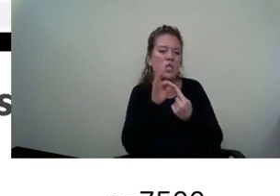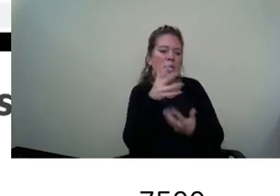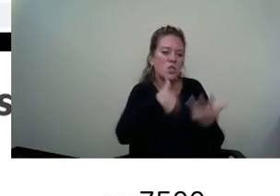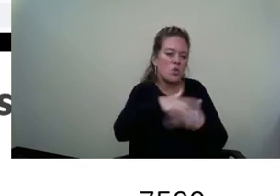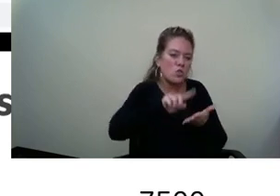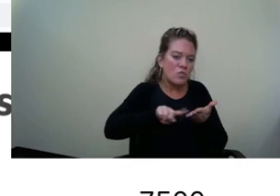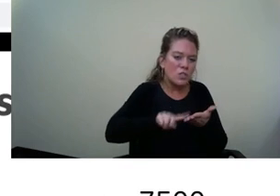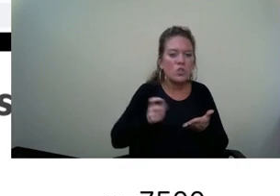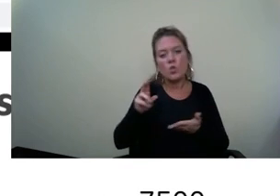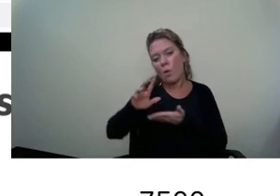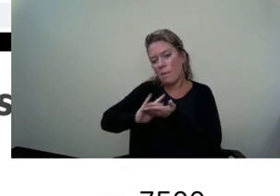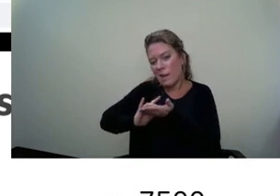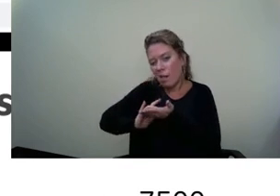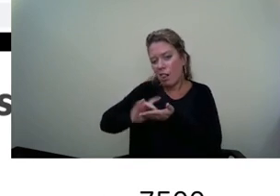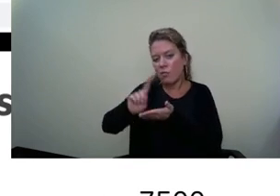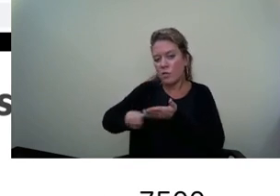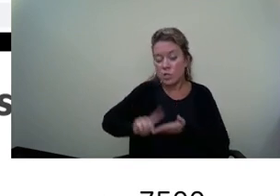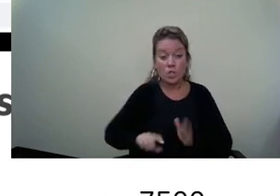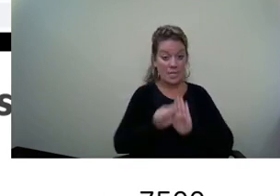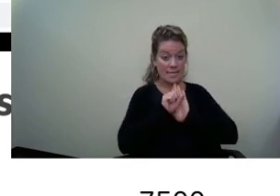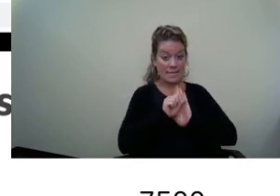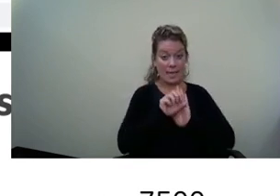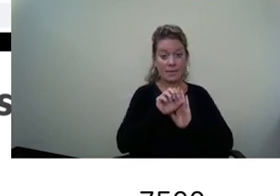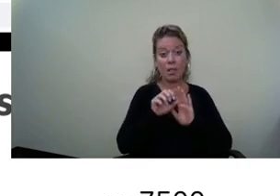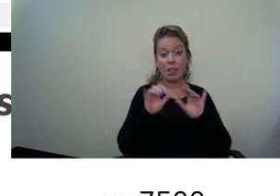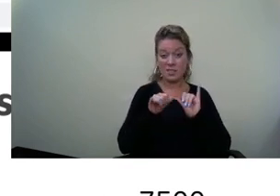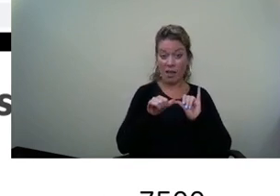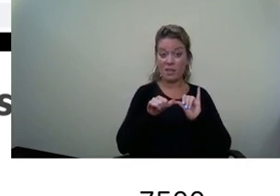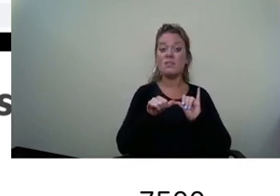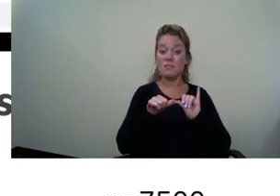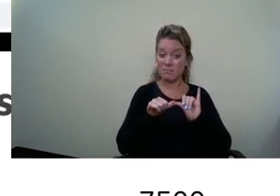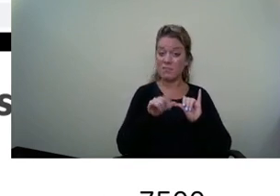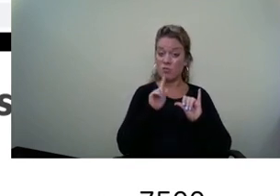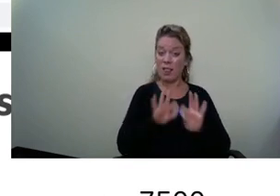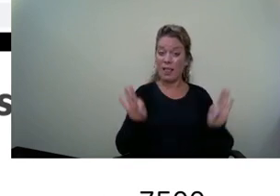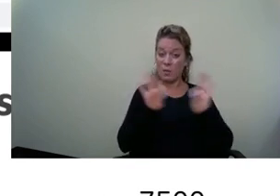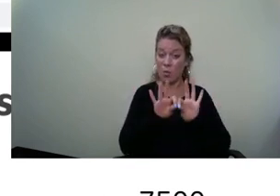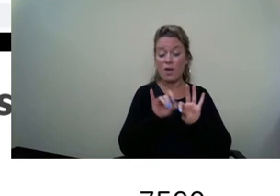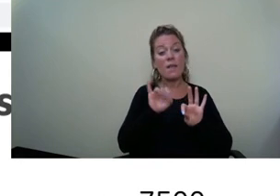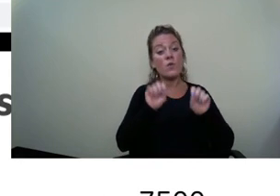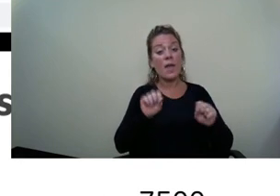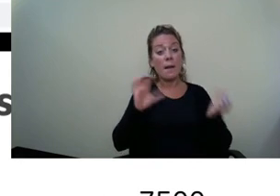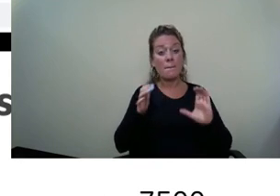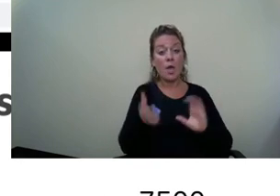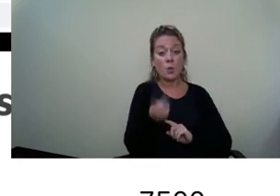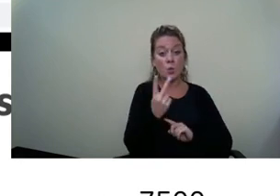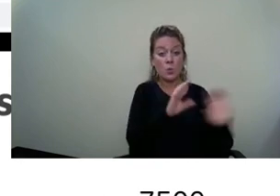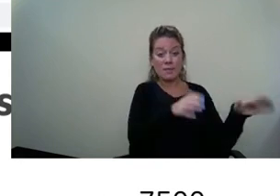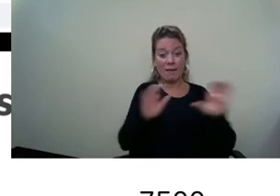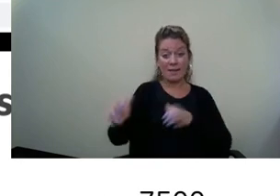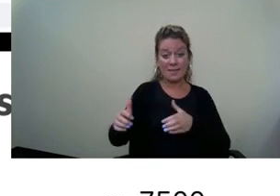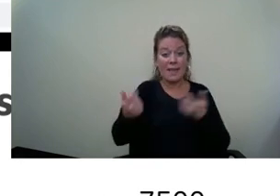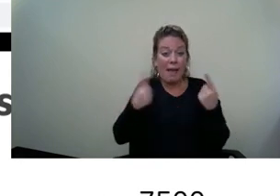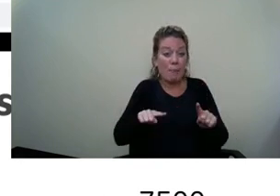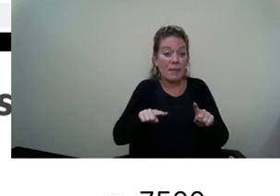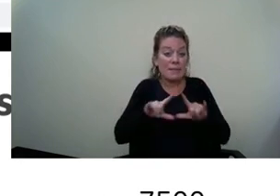in biomedical research, sample sizes are really important. And if you could compare two studies that were done maybe in the same year or even in